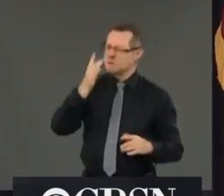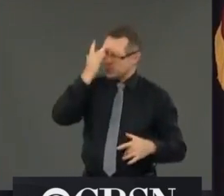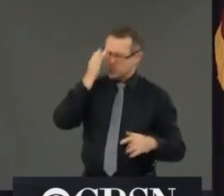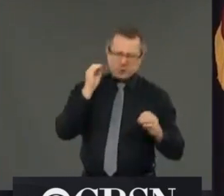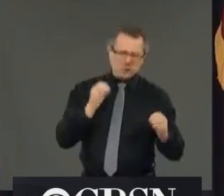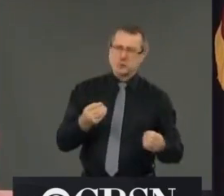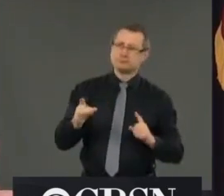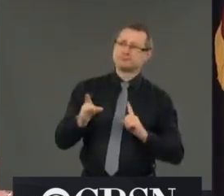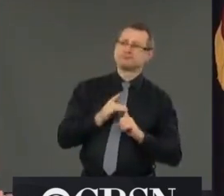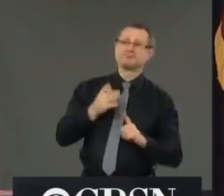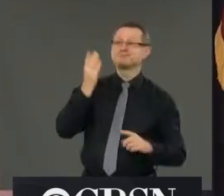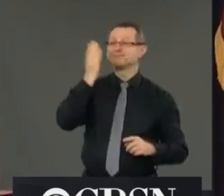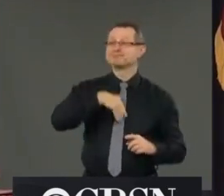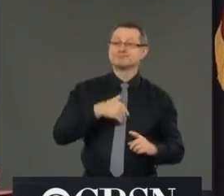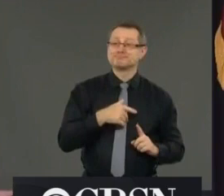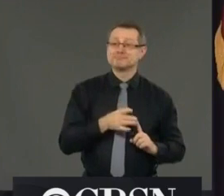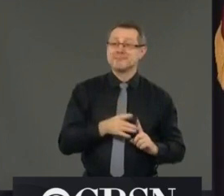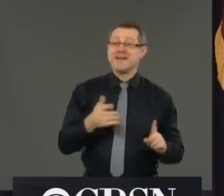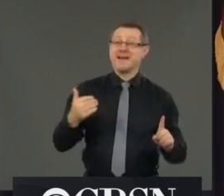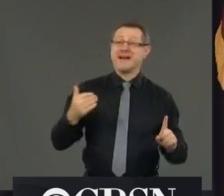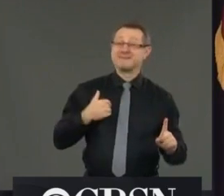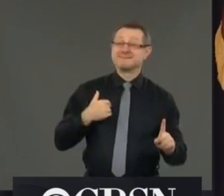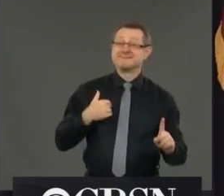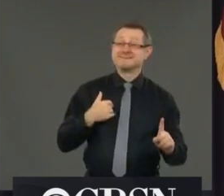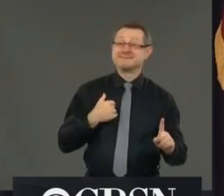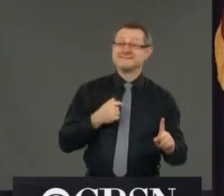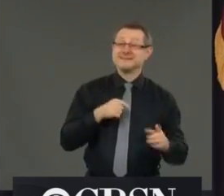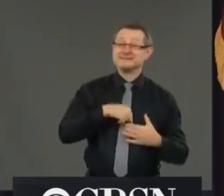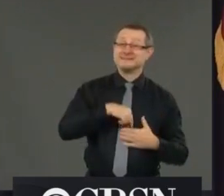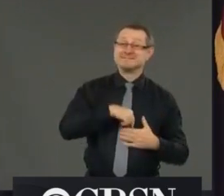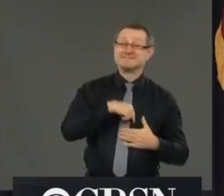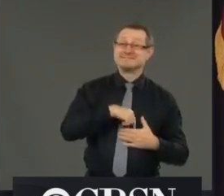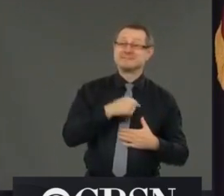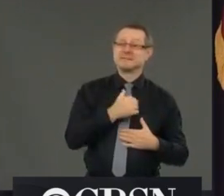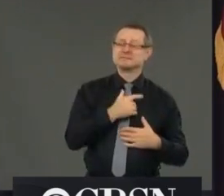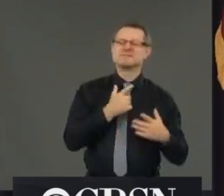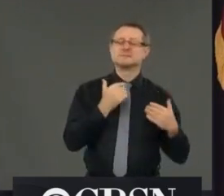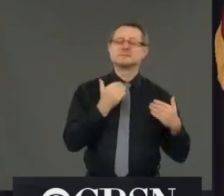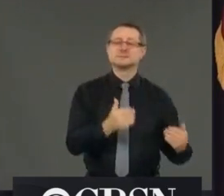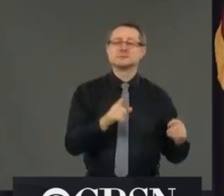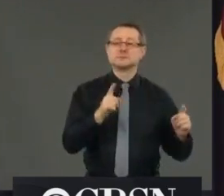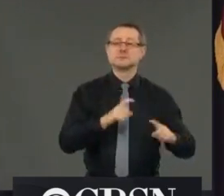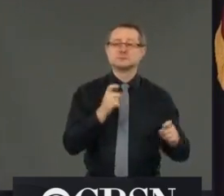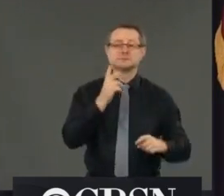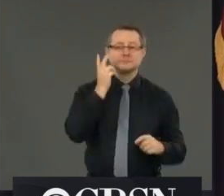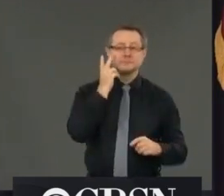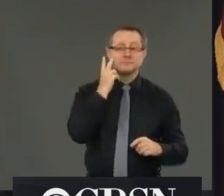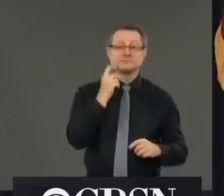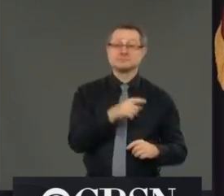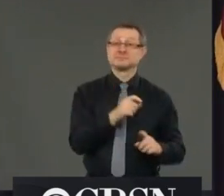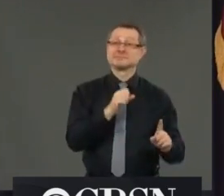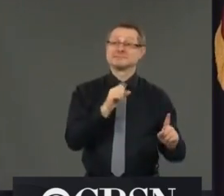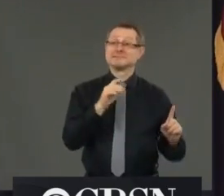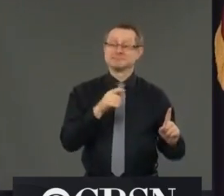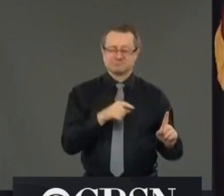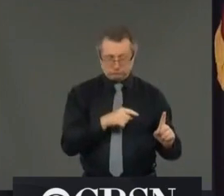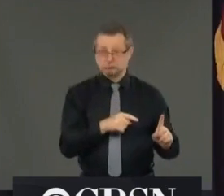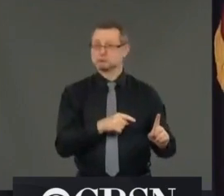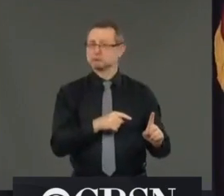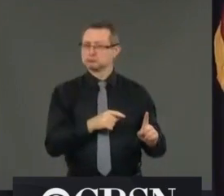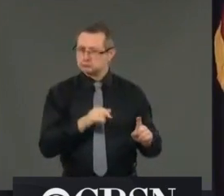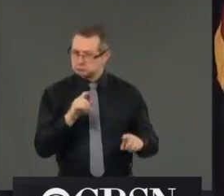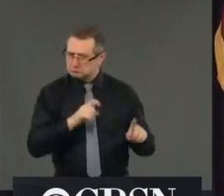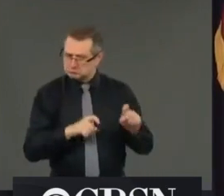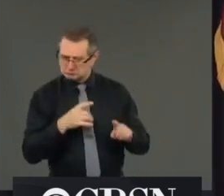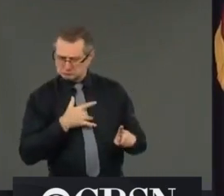tested. Just blanket test every single person, so we know. So we have a gut check. What's going on in the prison system? Make sure that what we believed to be the case